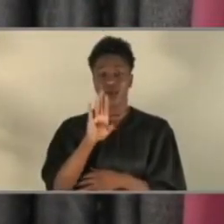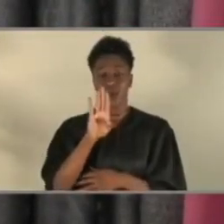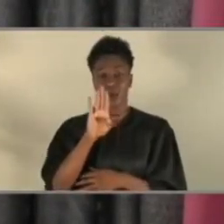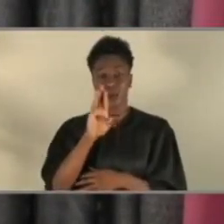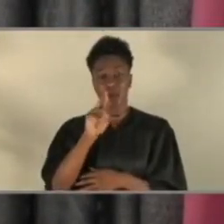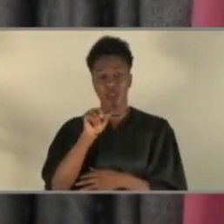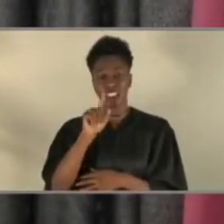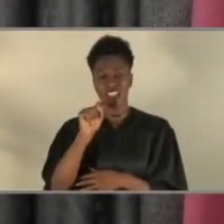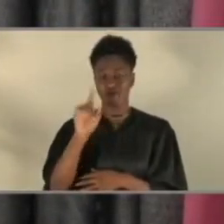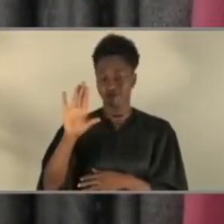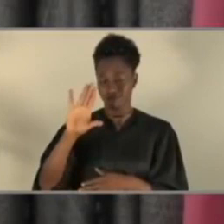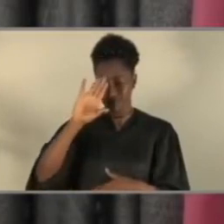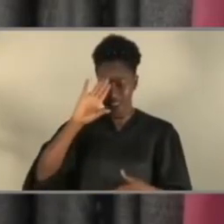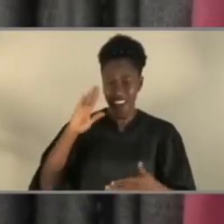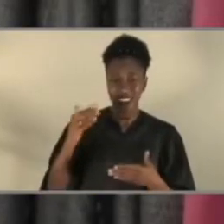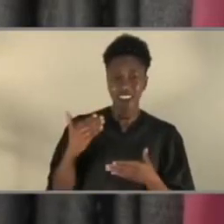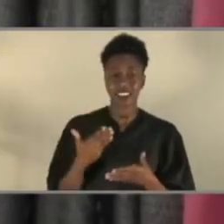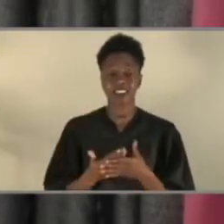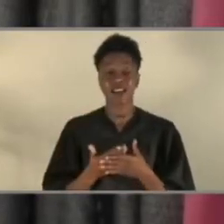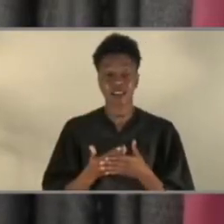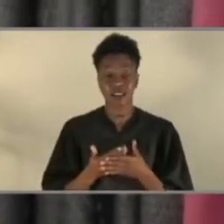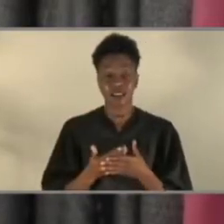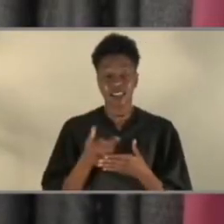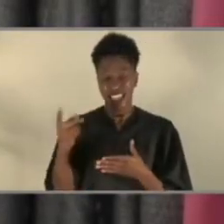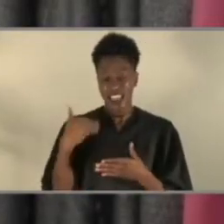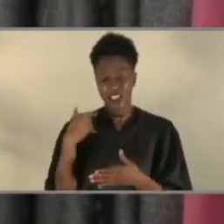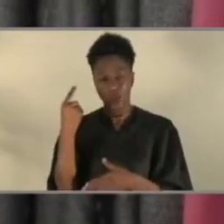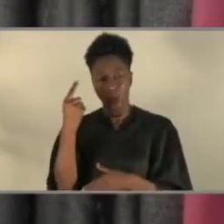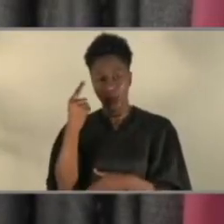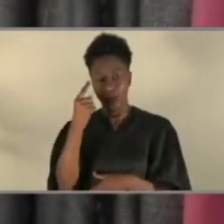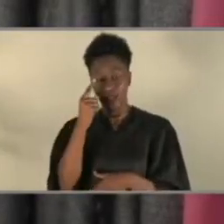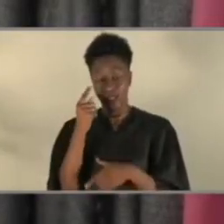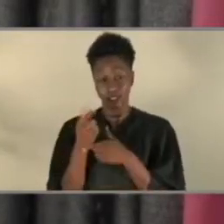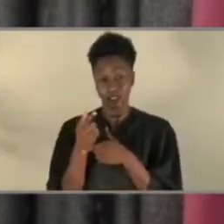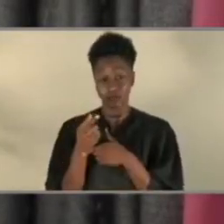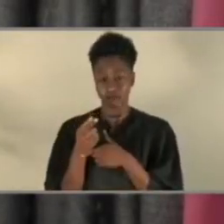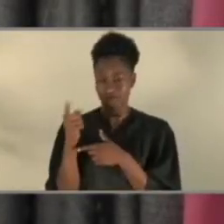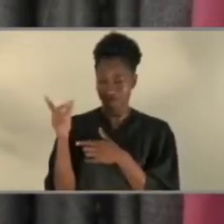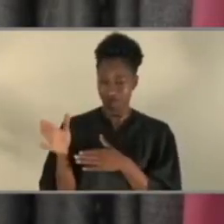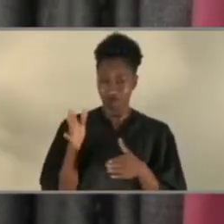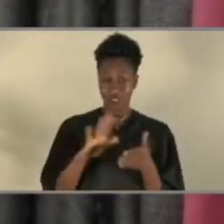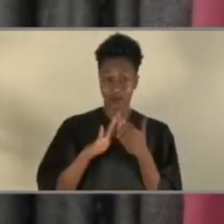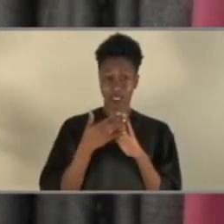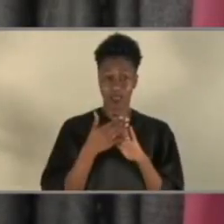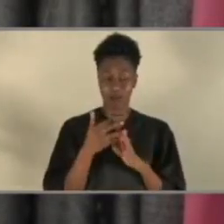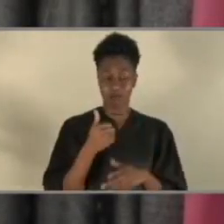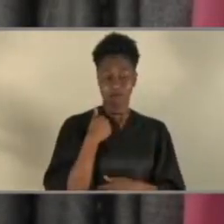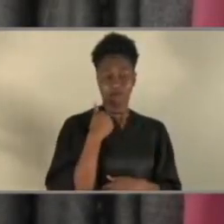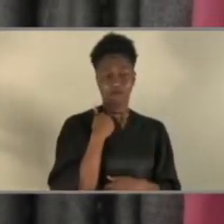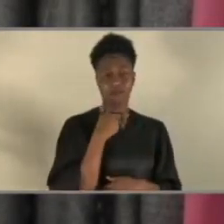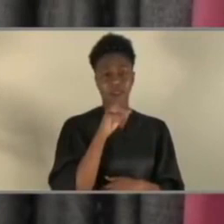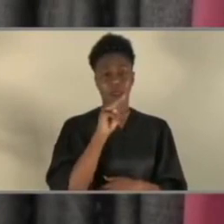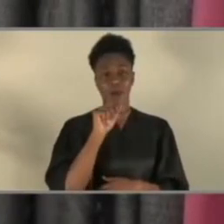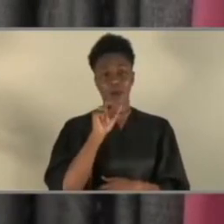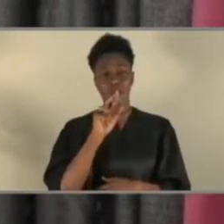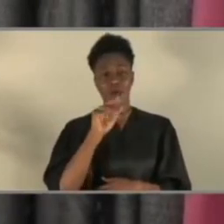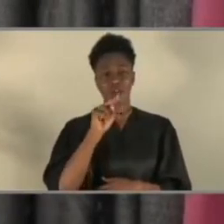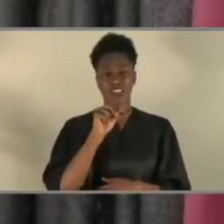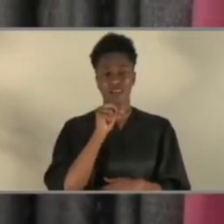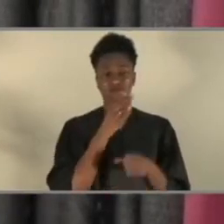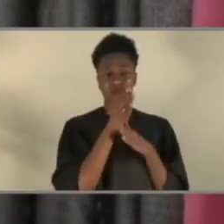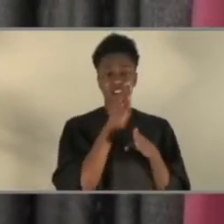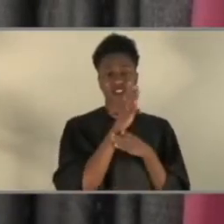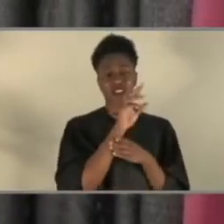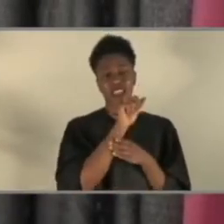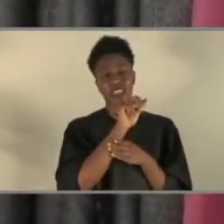Jerry Porter, along with one sister. His plans are to become a Marine and major in avionics.